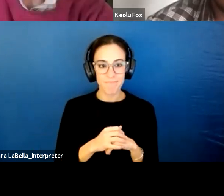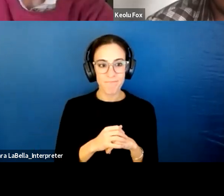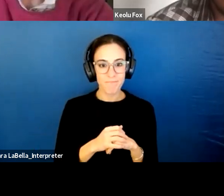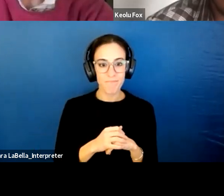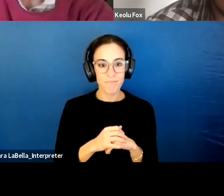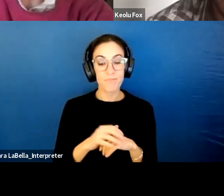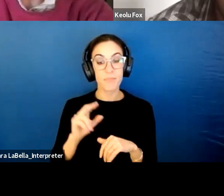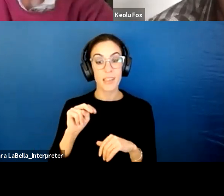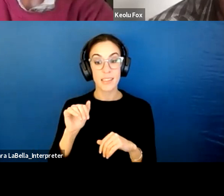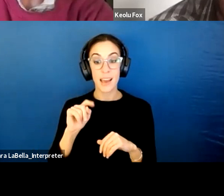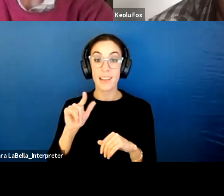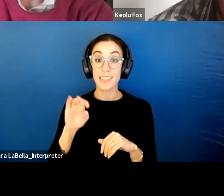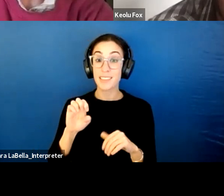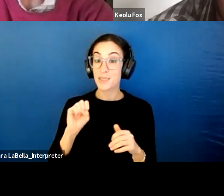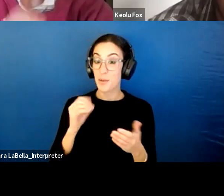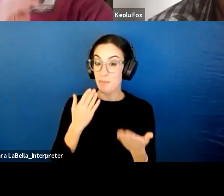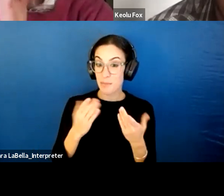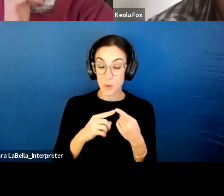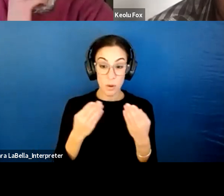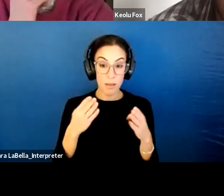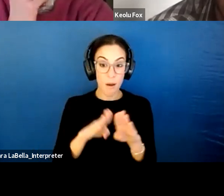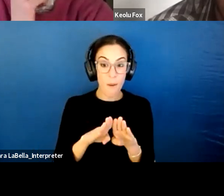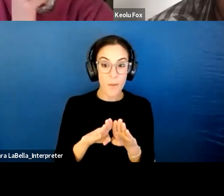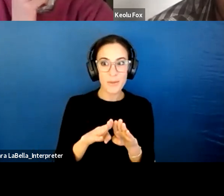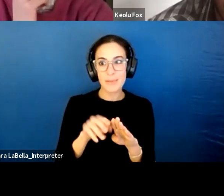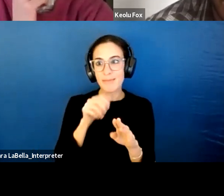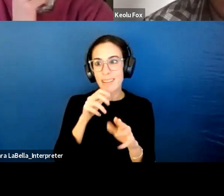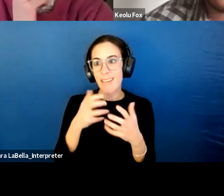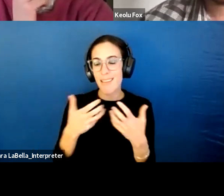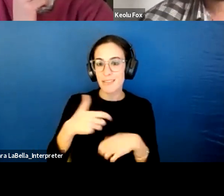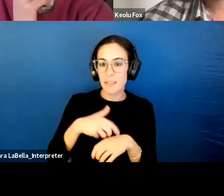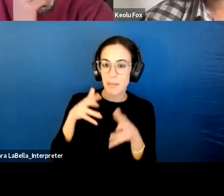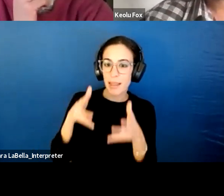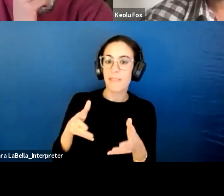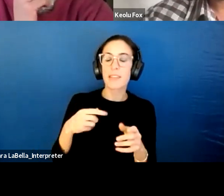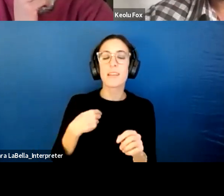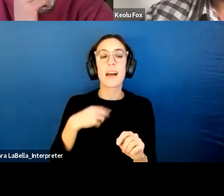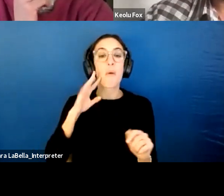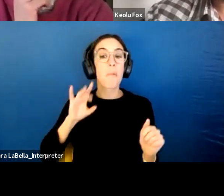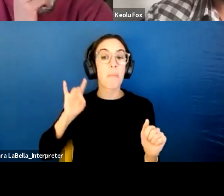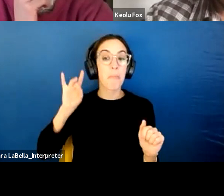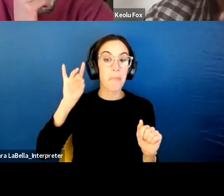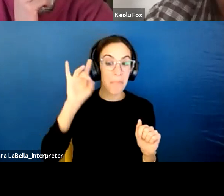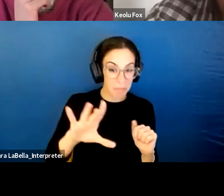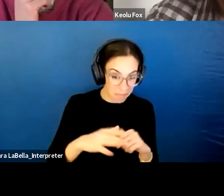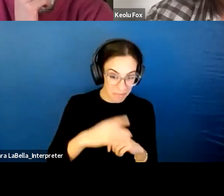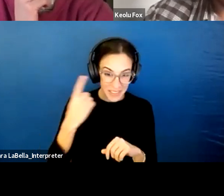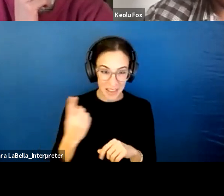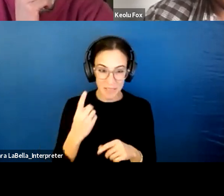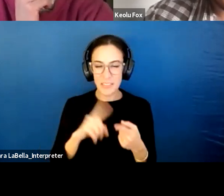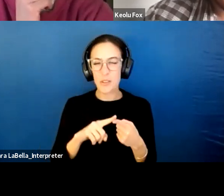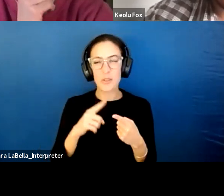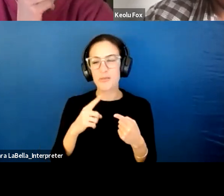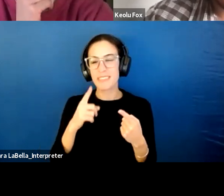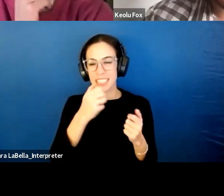So maybe in closing, we don't have a huge amount of time left. I'm gonna throw something at each of you to kind of think